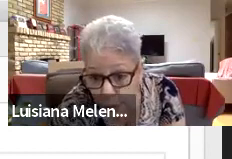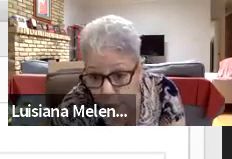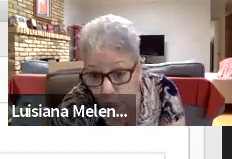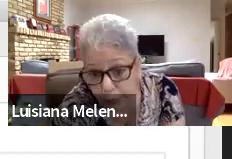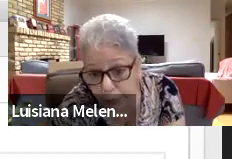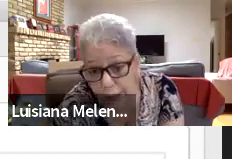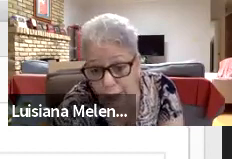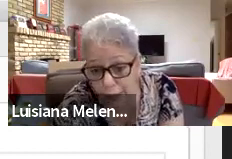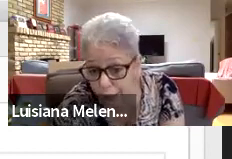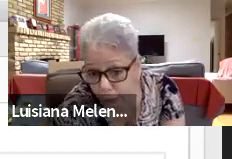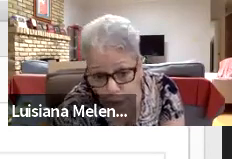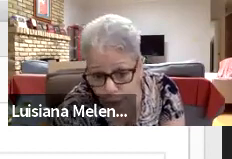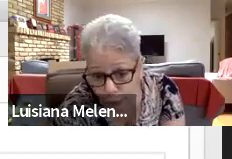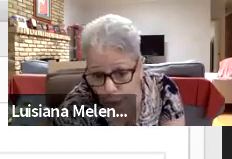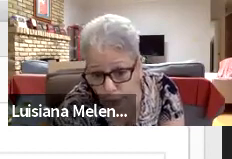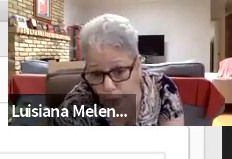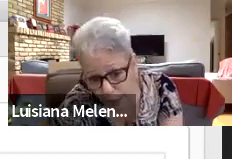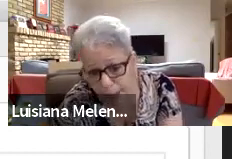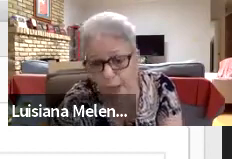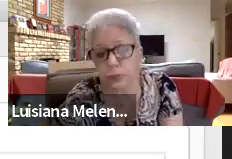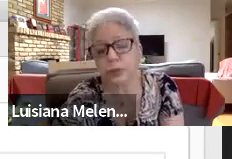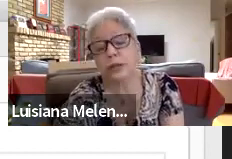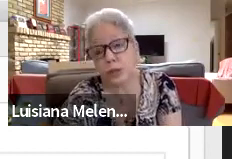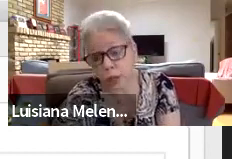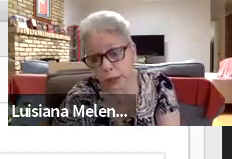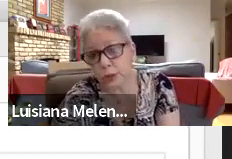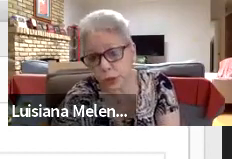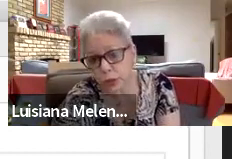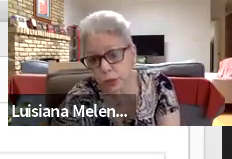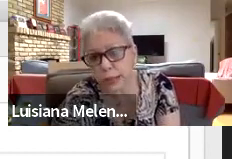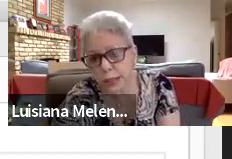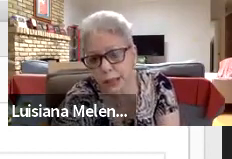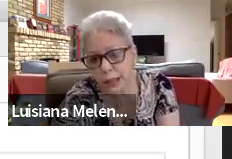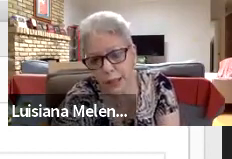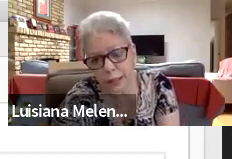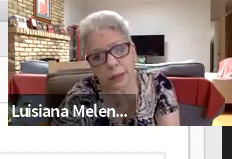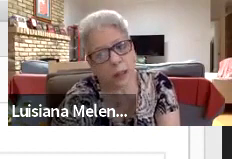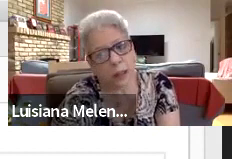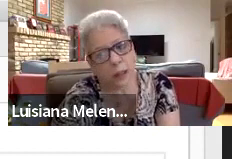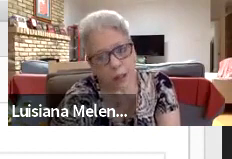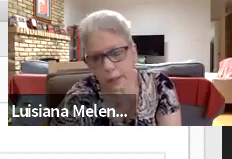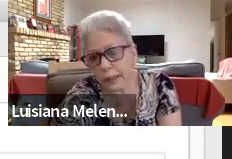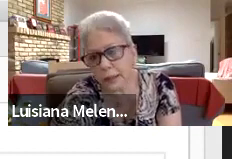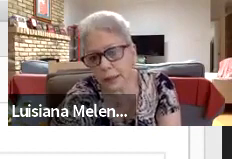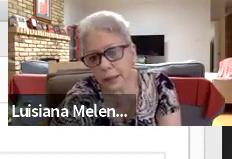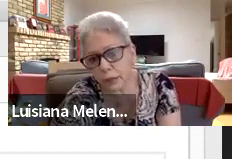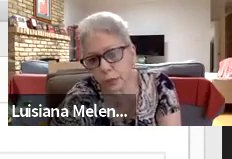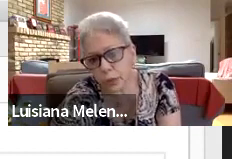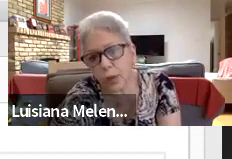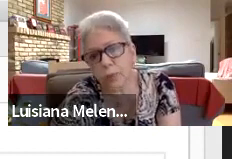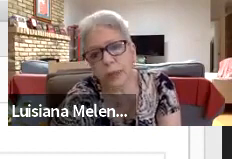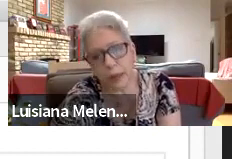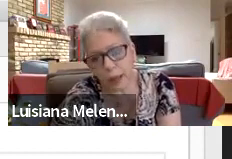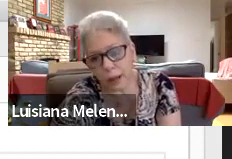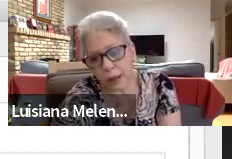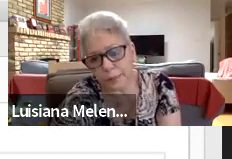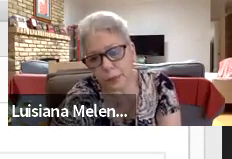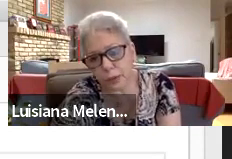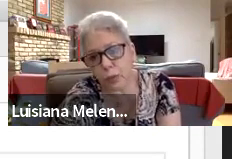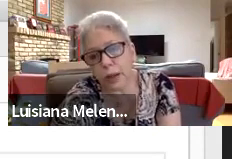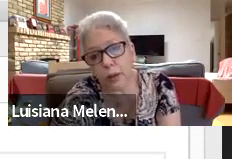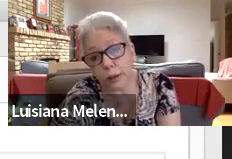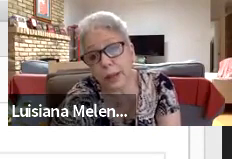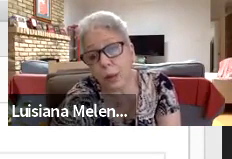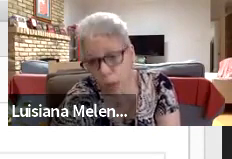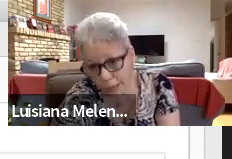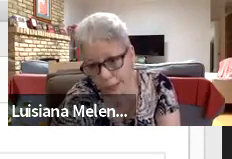after 2044 about start to decrease and uh in in view of the uh